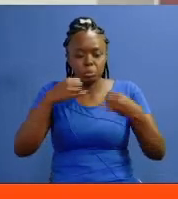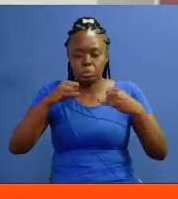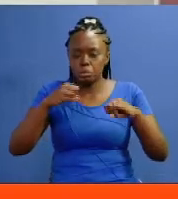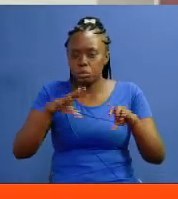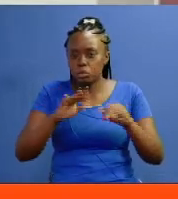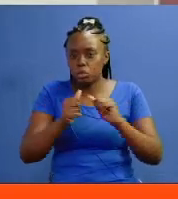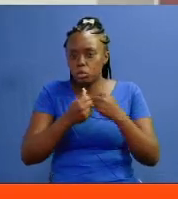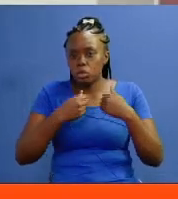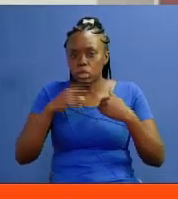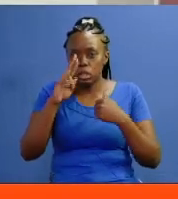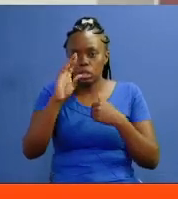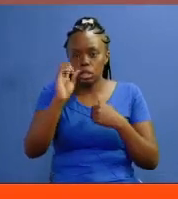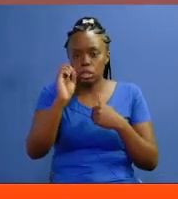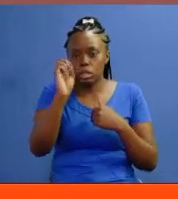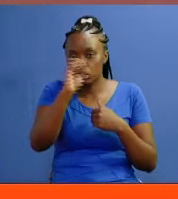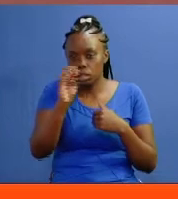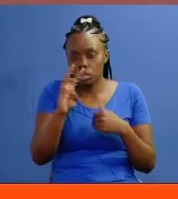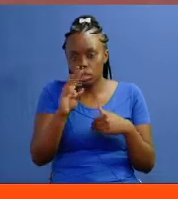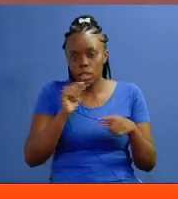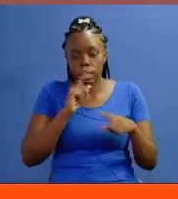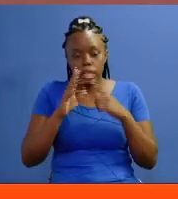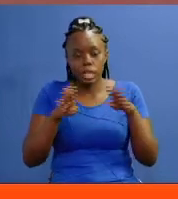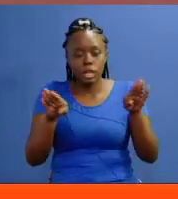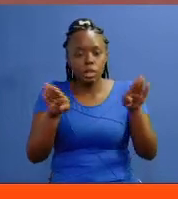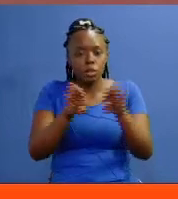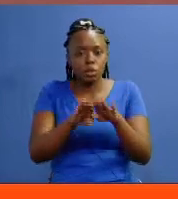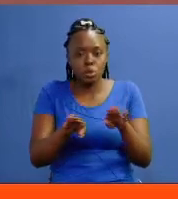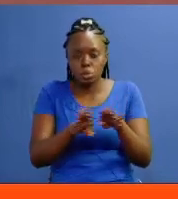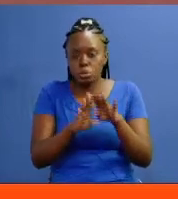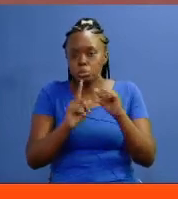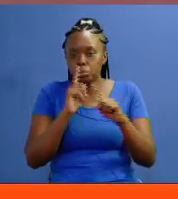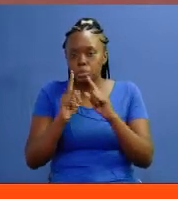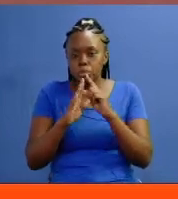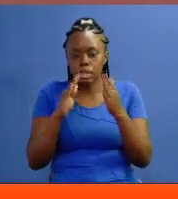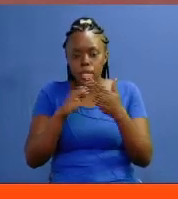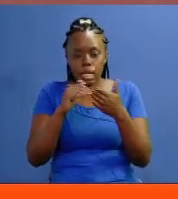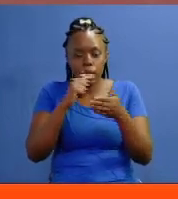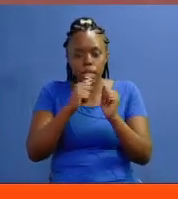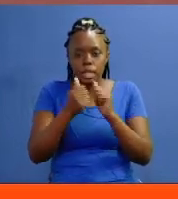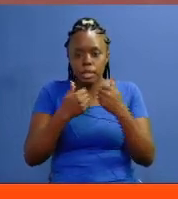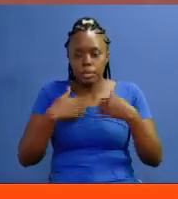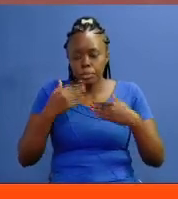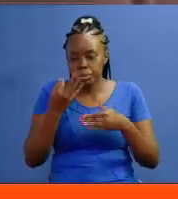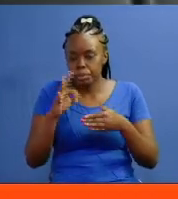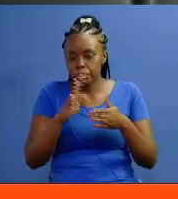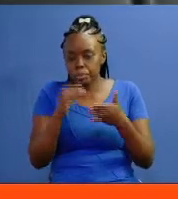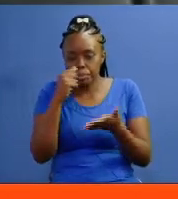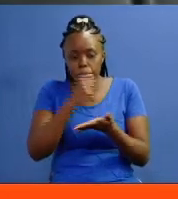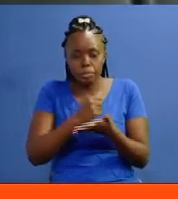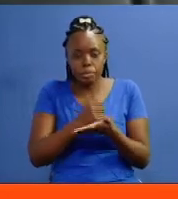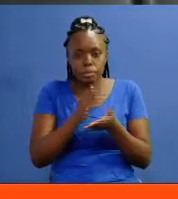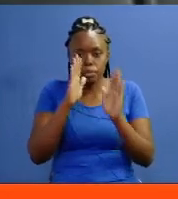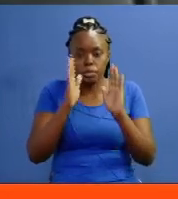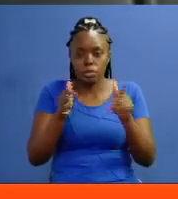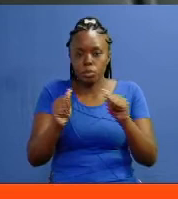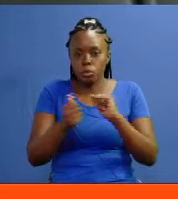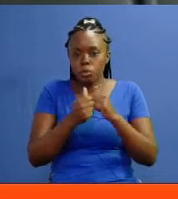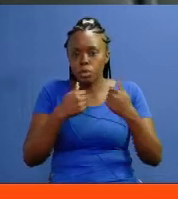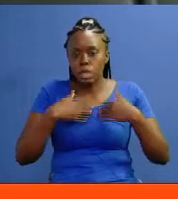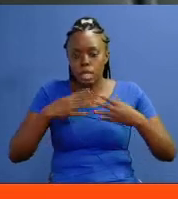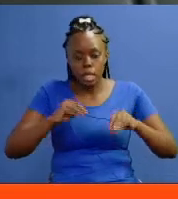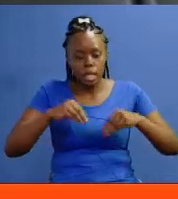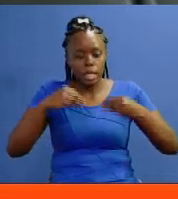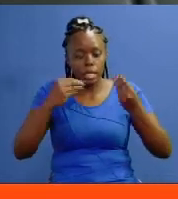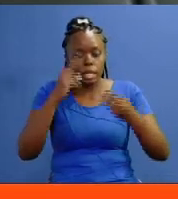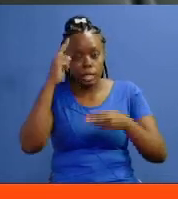Roslyn Adhiambo Odede closed the curtains on the exercise, declaring her comprehension of the office she pursued while submitting